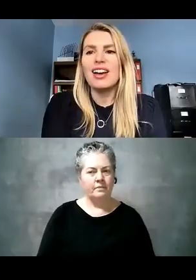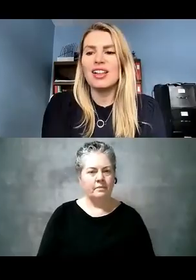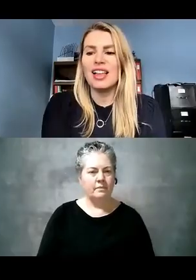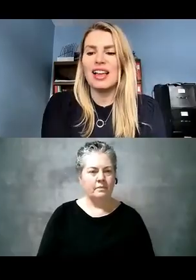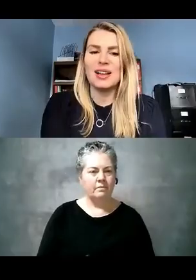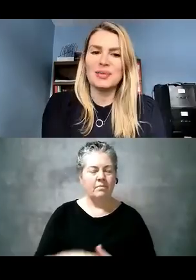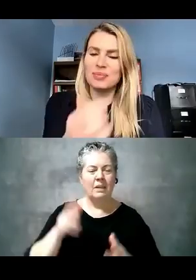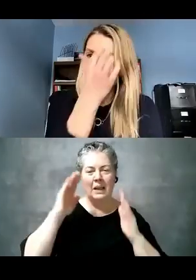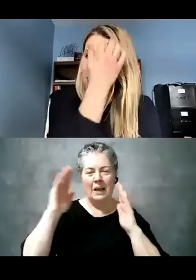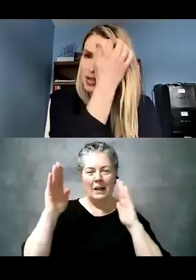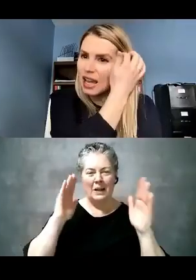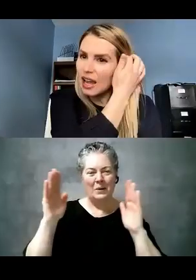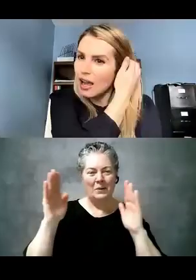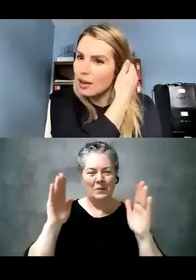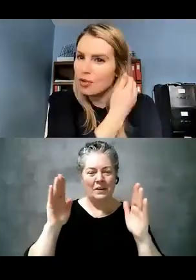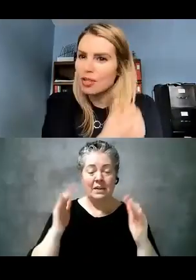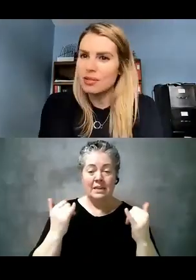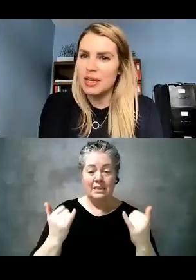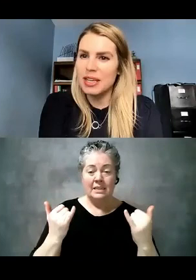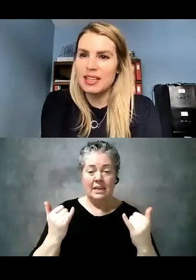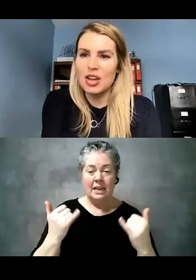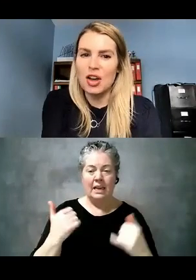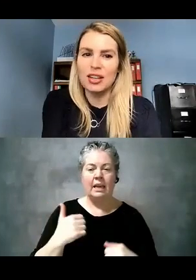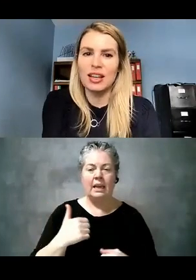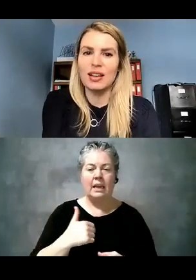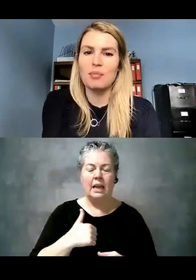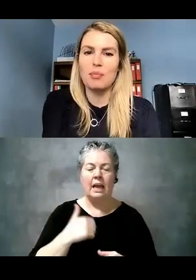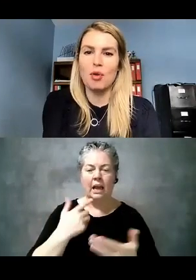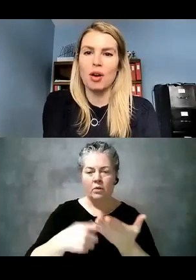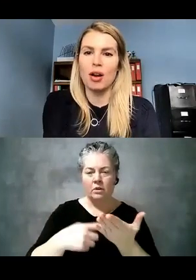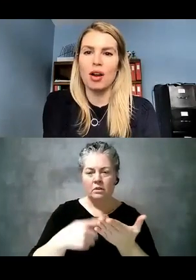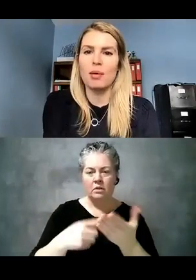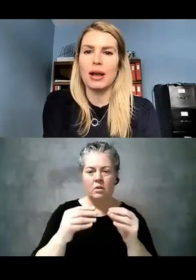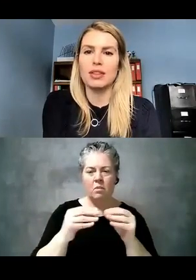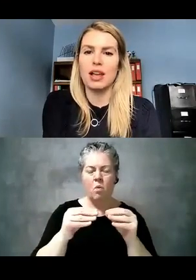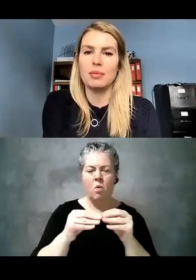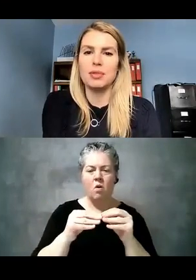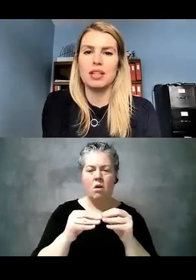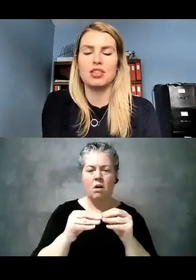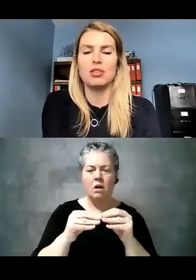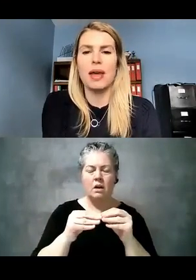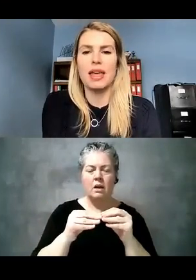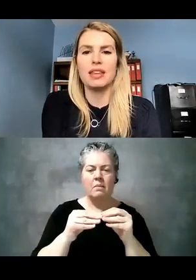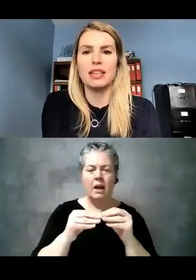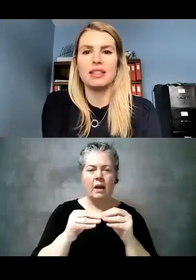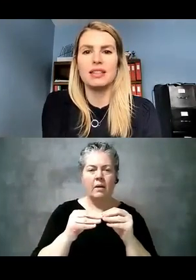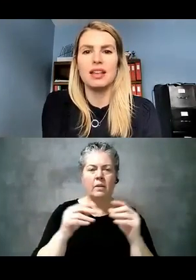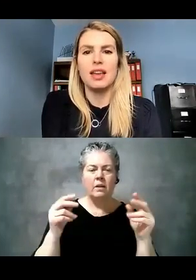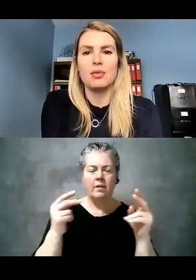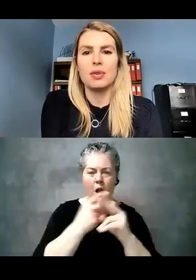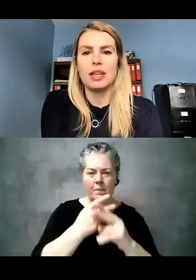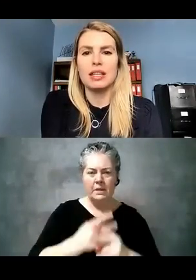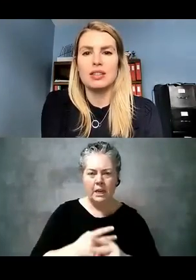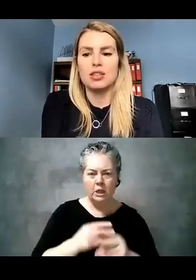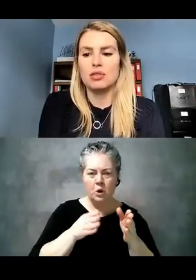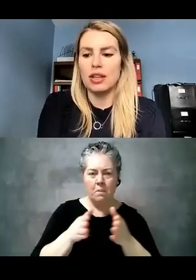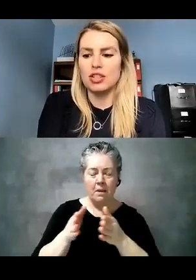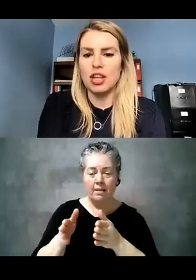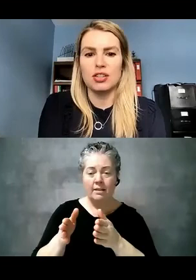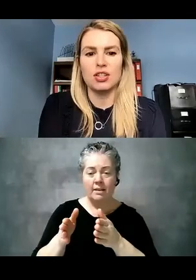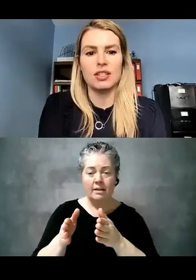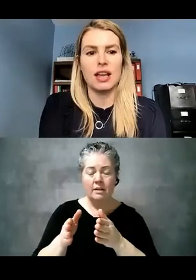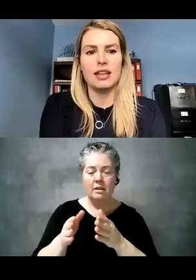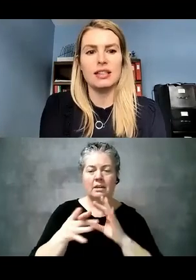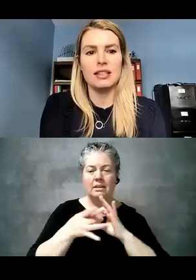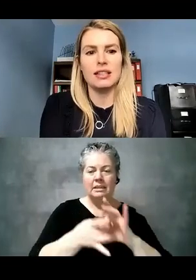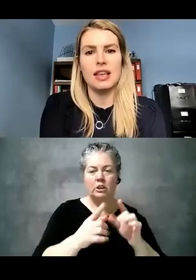Hi all. So today I'm going to be talking more about the computational methods related to